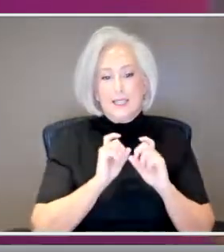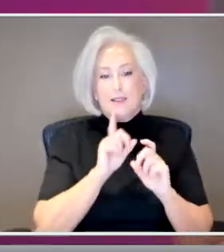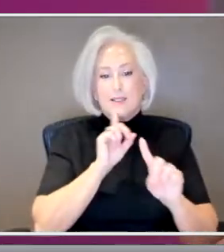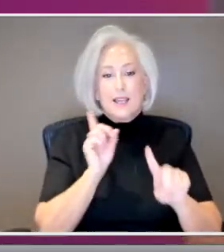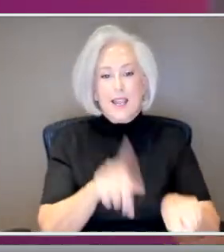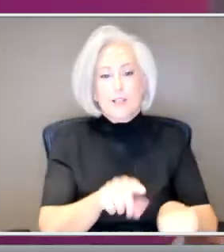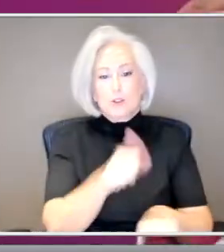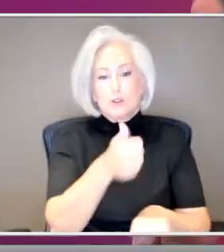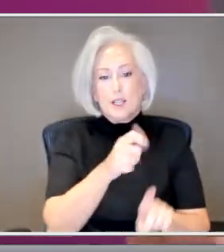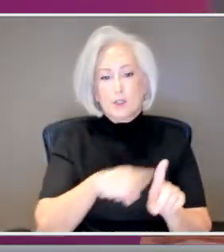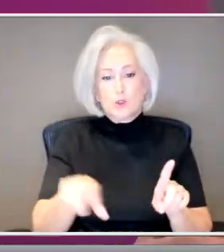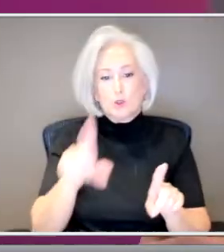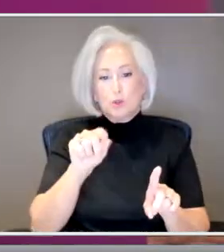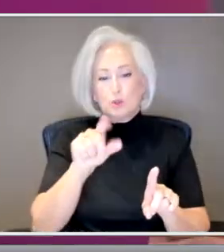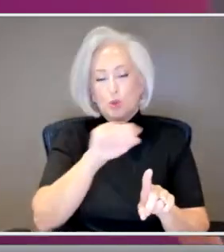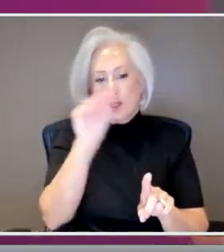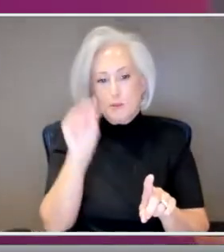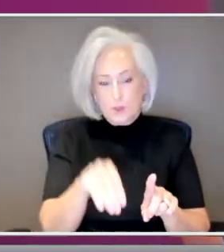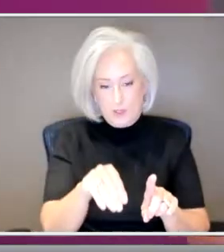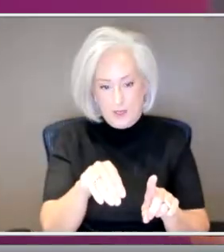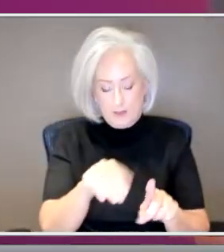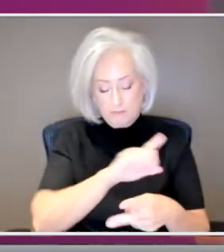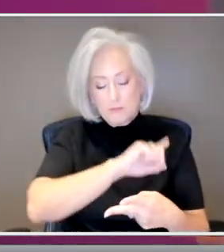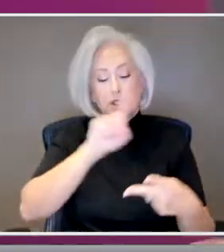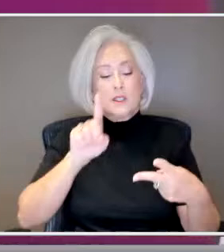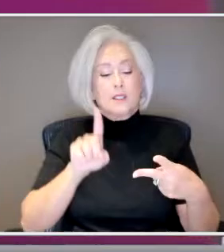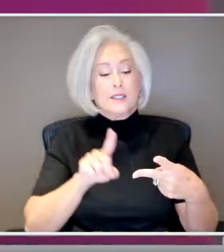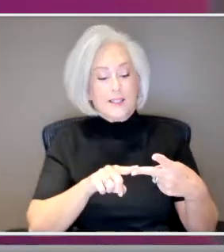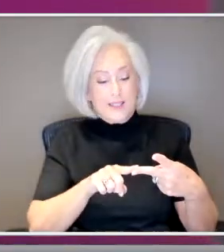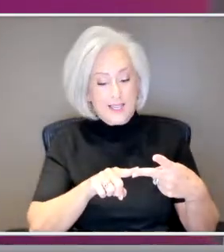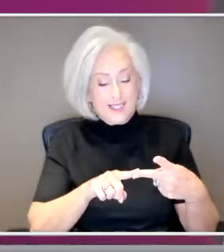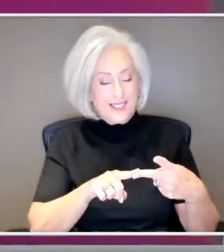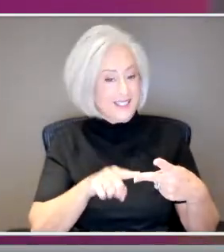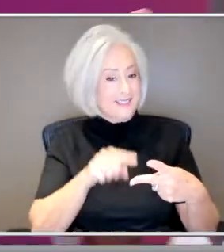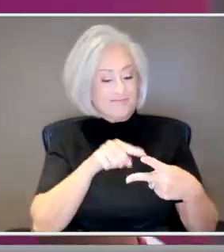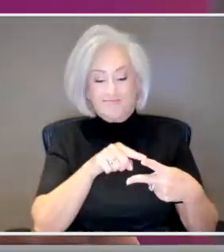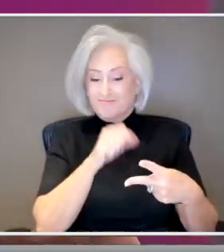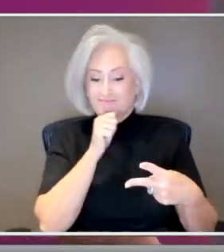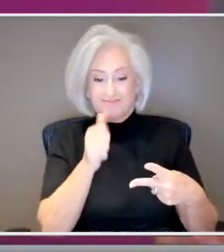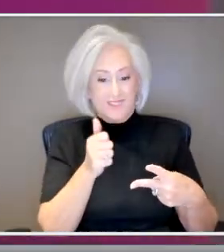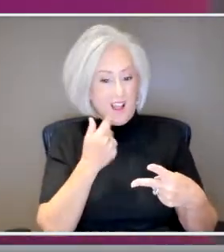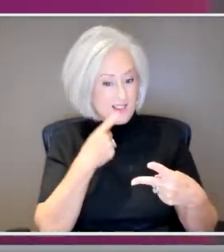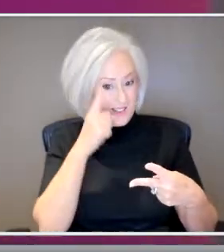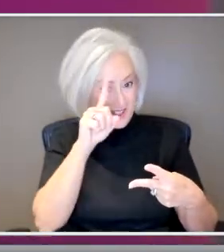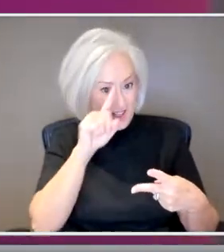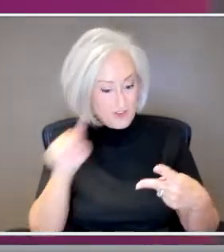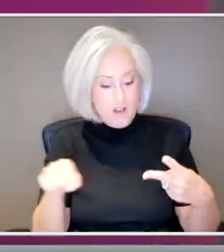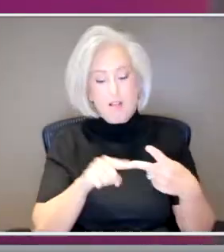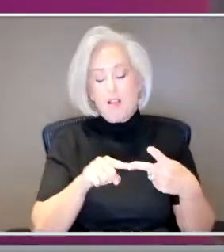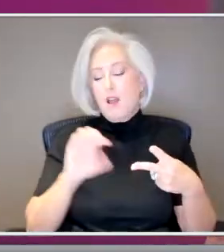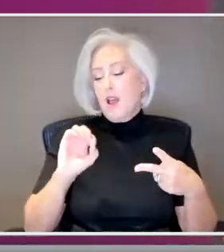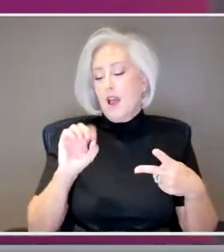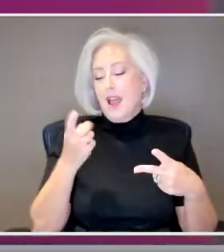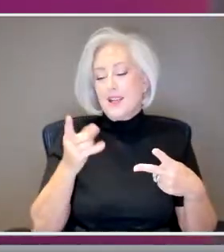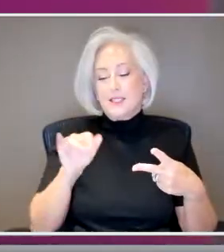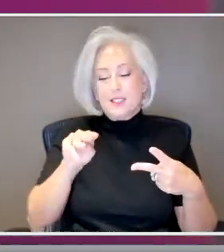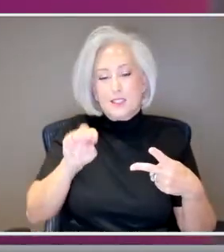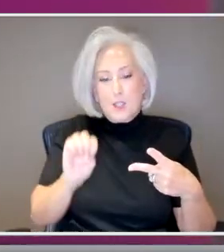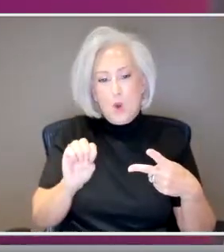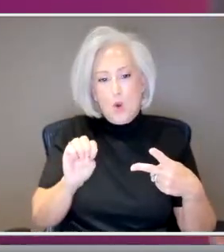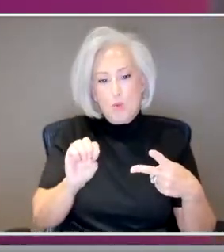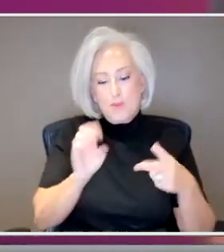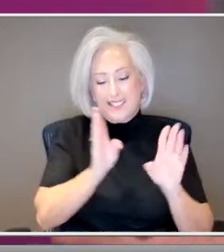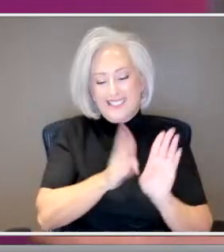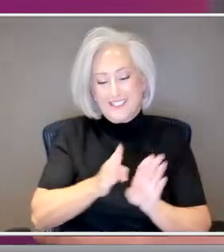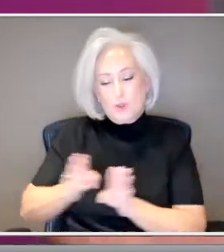that test is negative, we go to exome sequencing, where we look, and that's the test. So microarray looks to see if